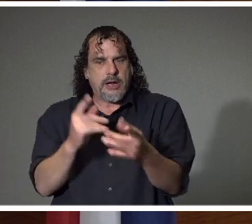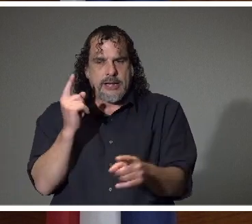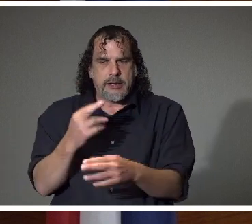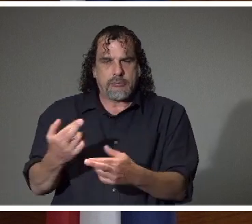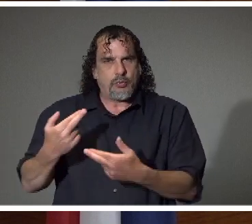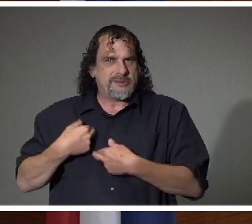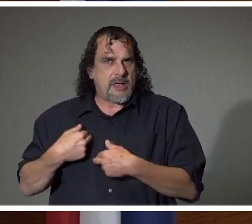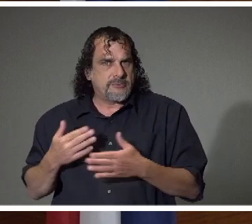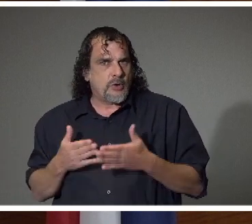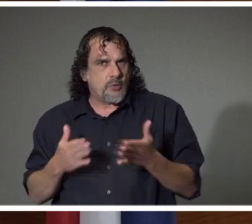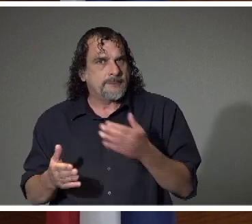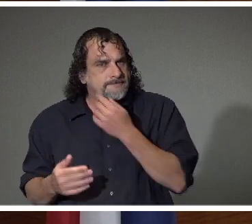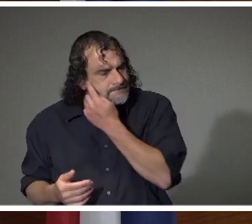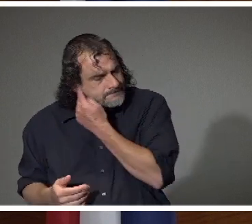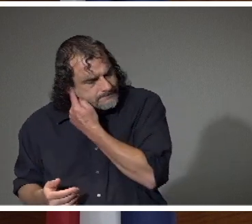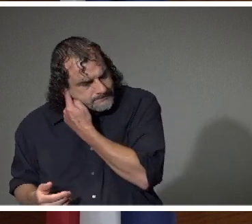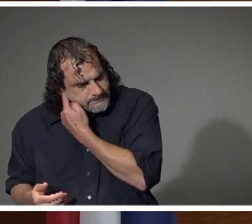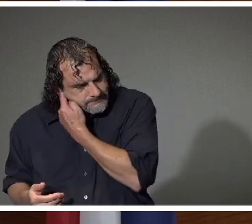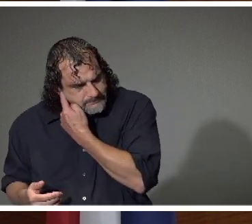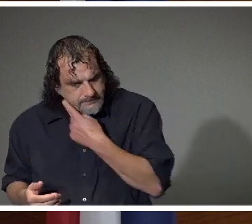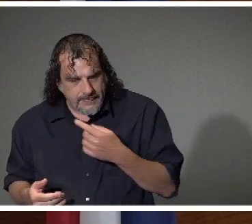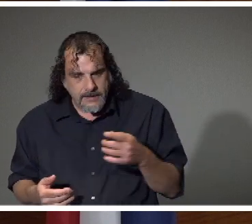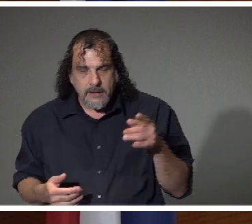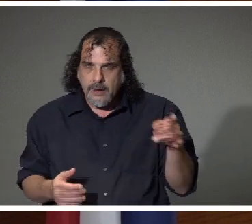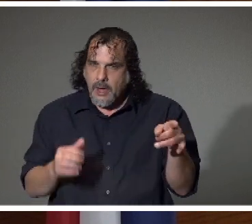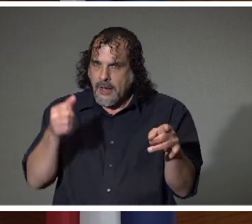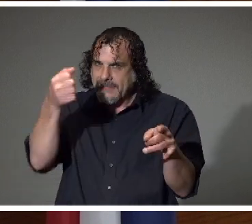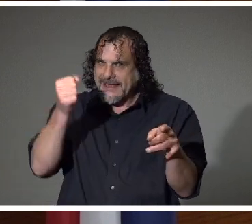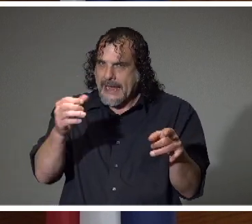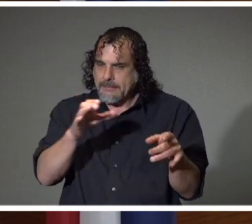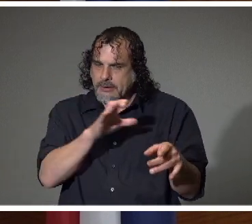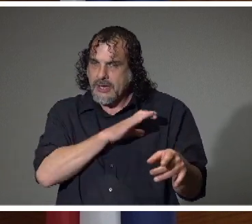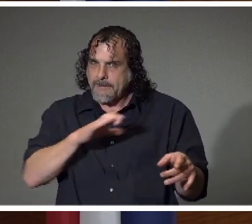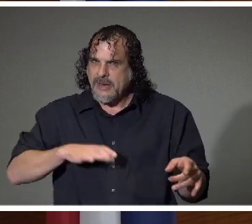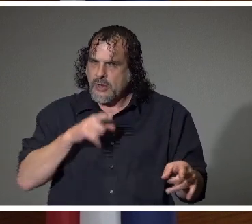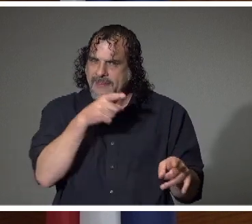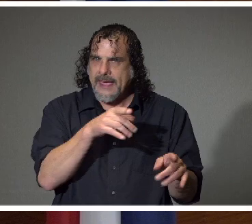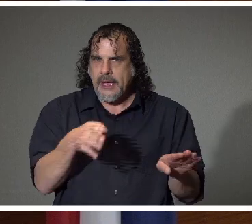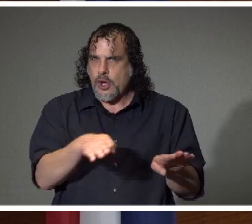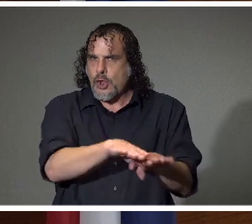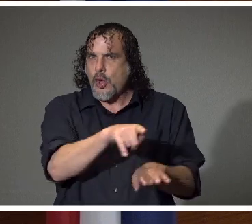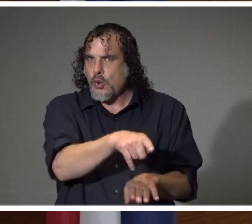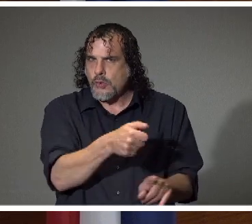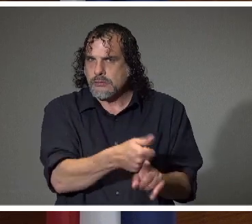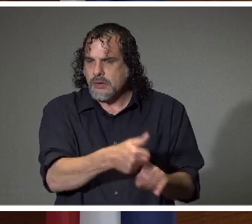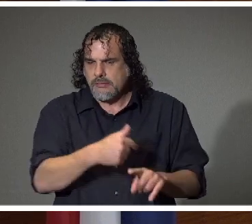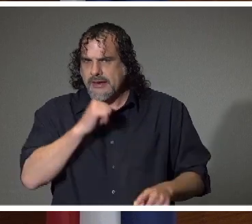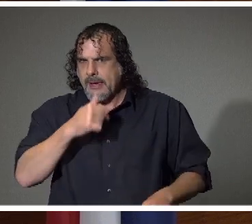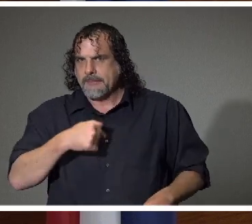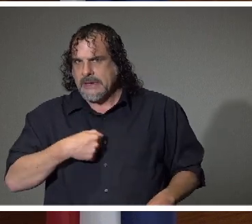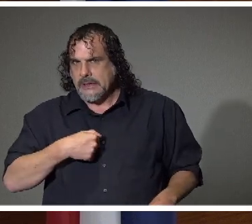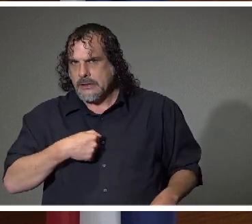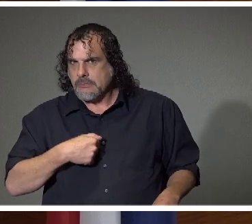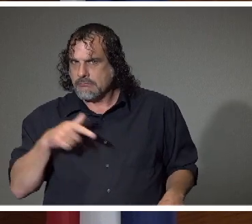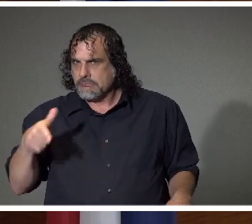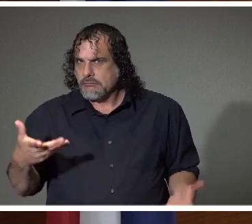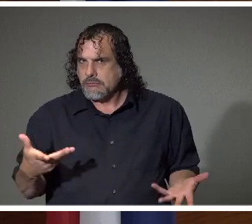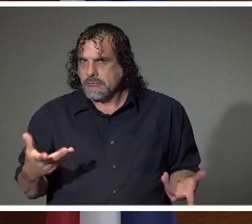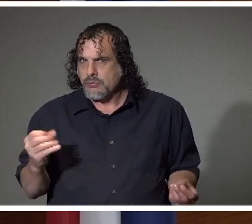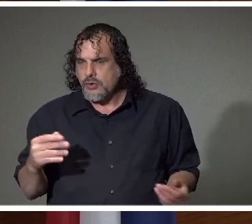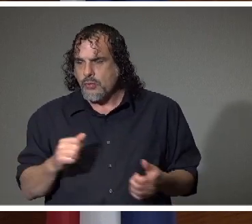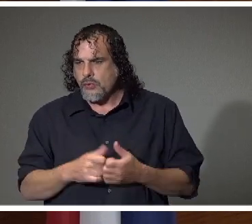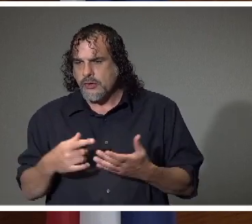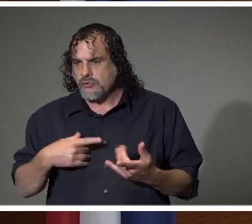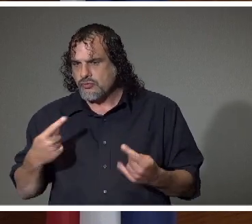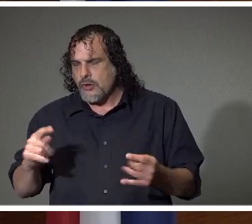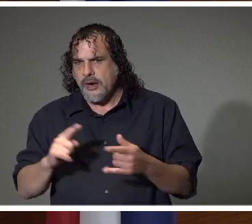way. Obviously, it was the Gaming Commission that shut them down originally, and we're going to work with the Commission to find ways to